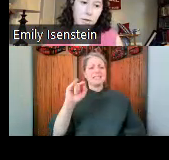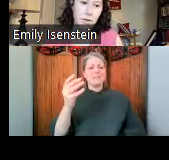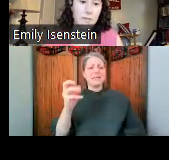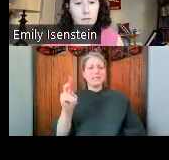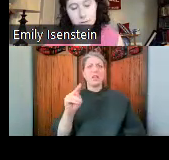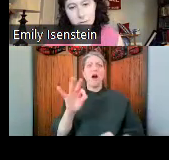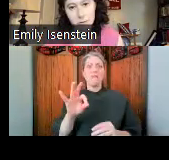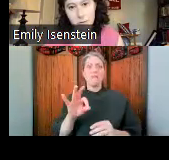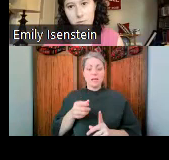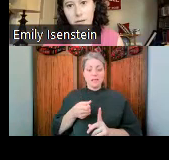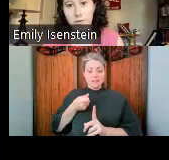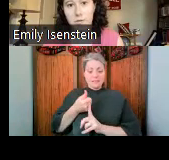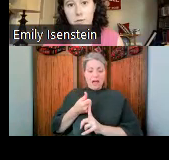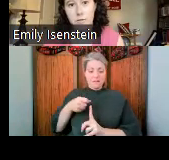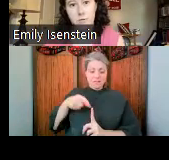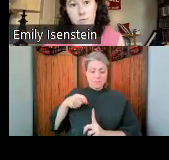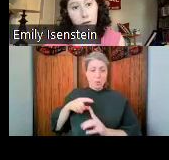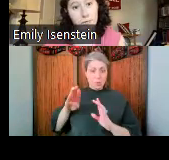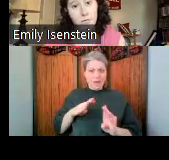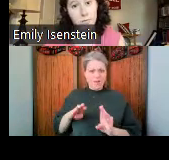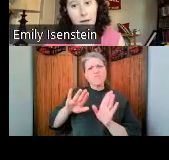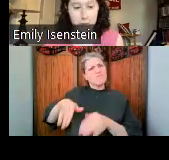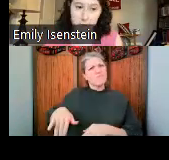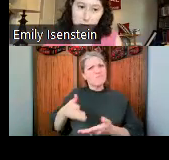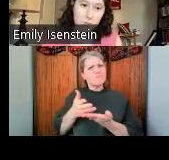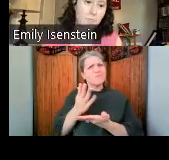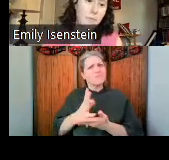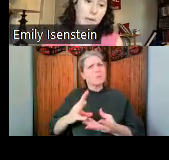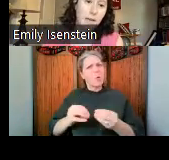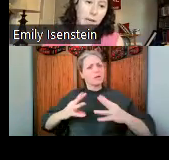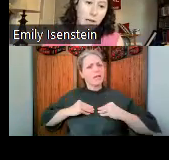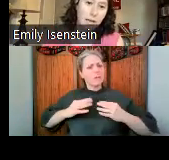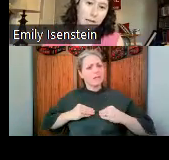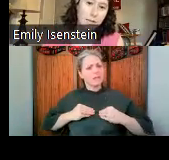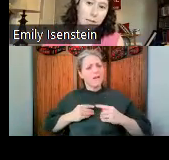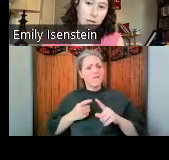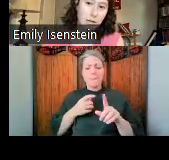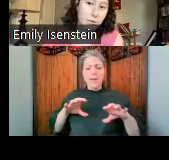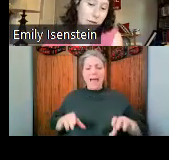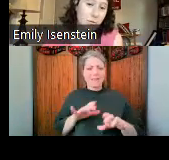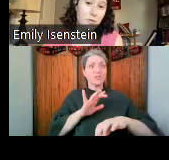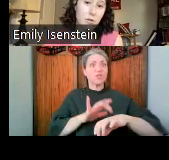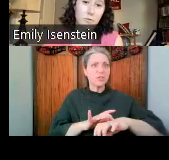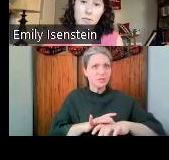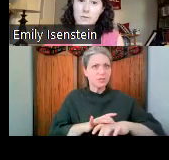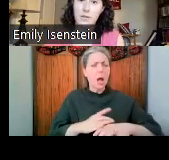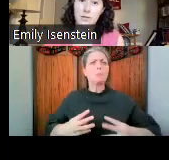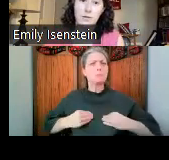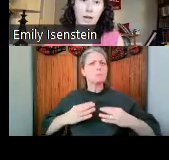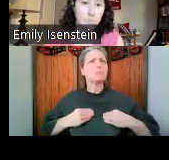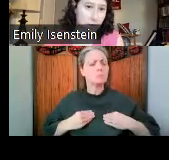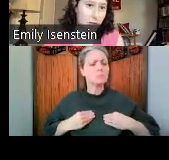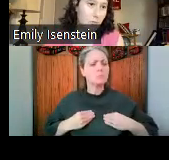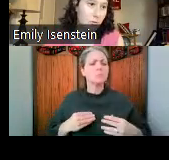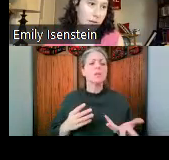So these self-stimulatory behaviors are derived from active touch, And if we're able to show that different things